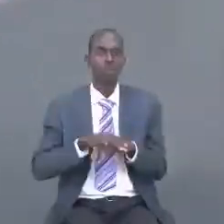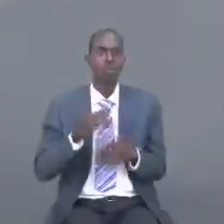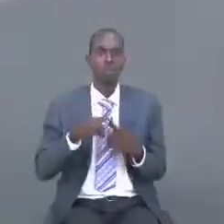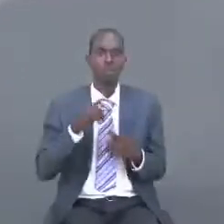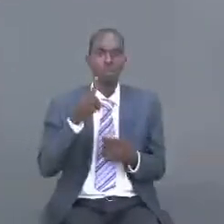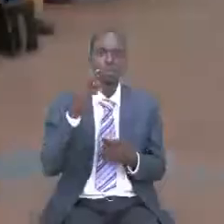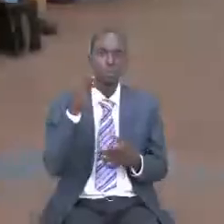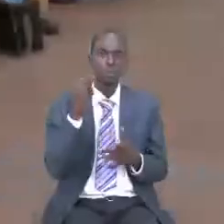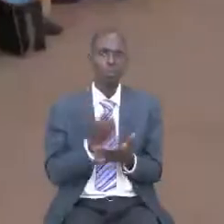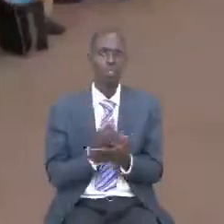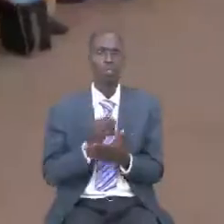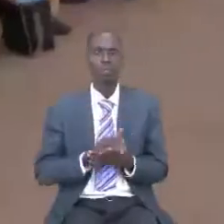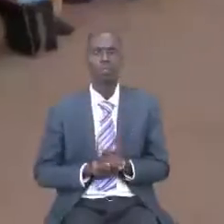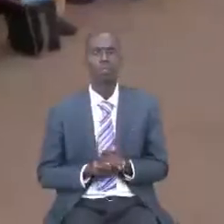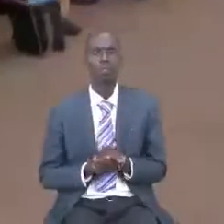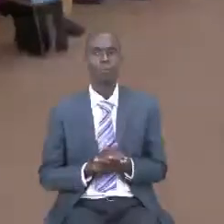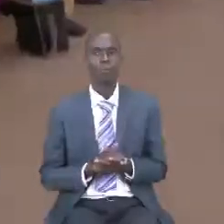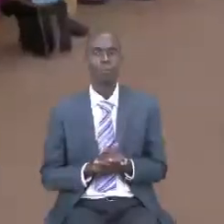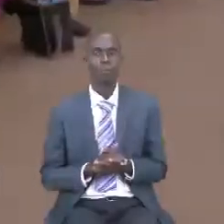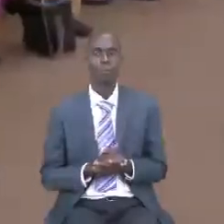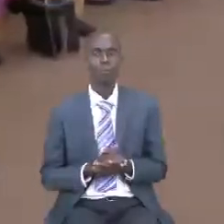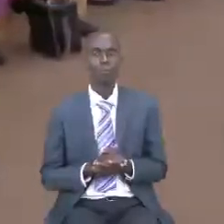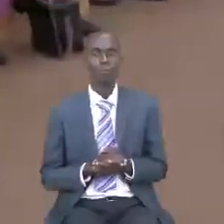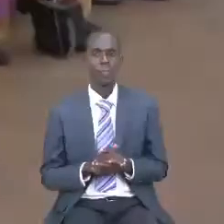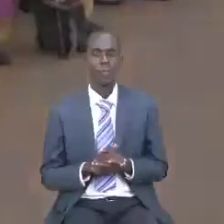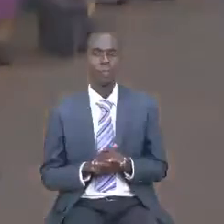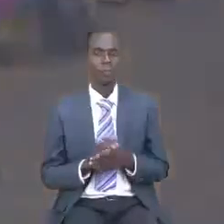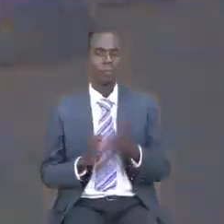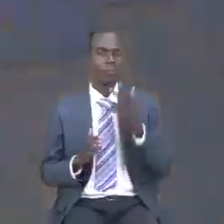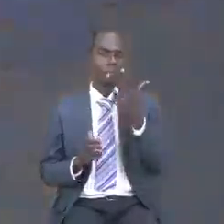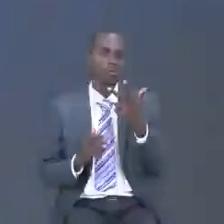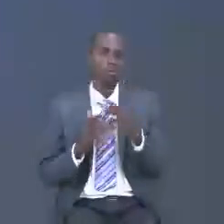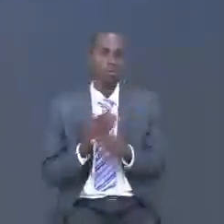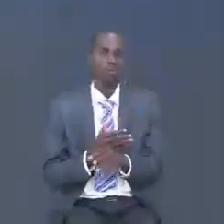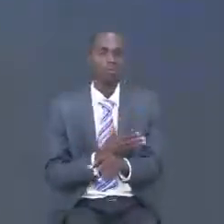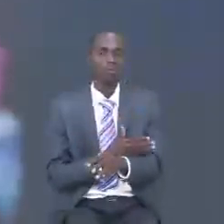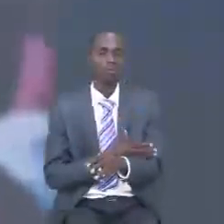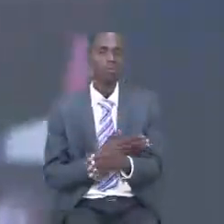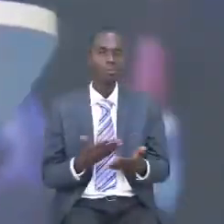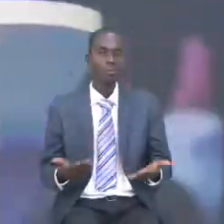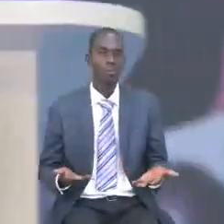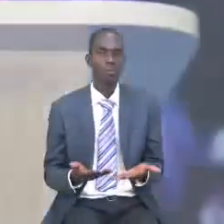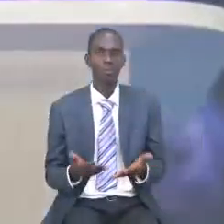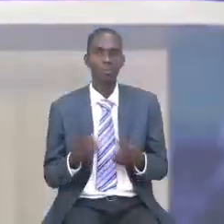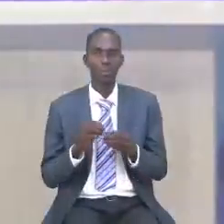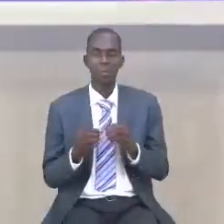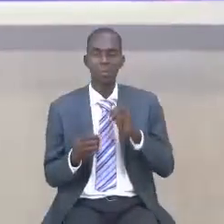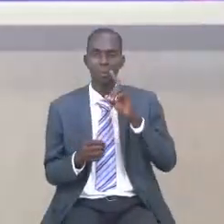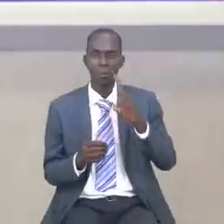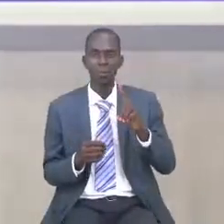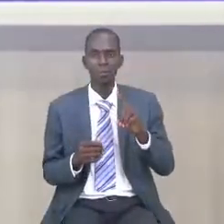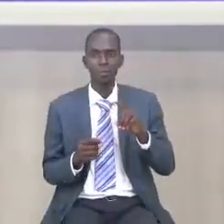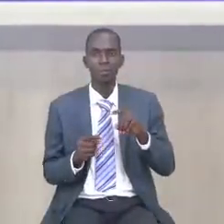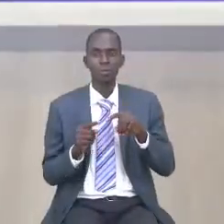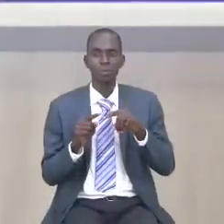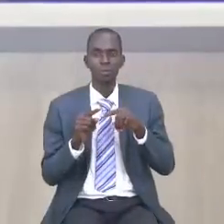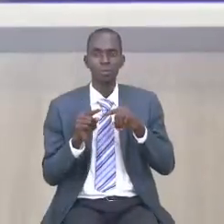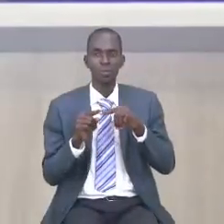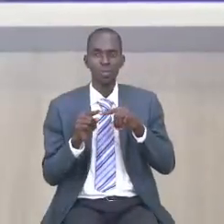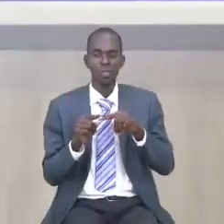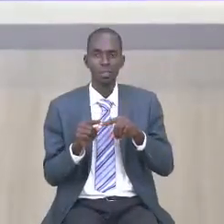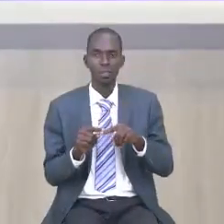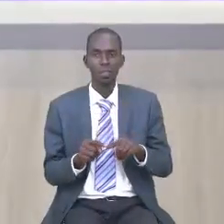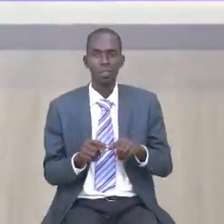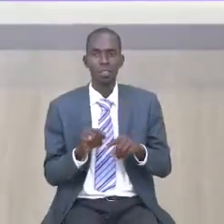Amen. Three things we're looking at. Number one, lean on the Lord